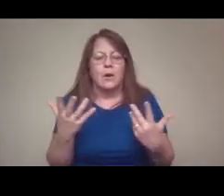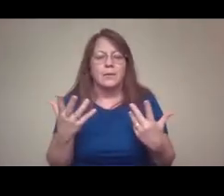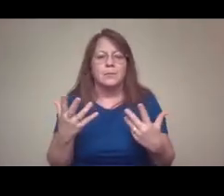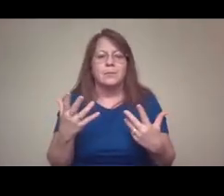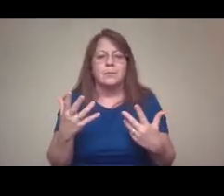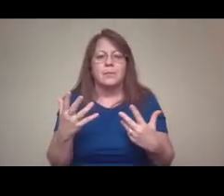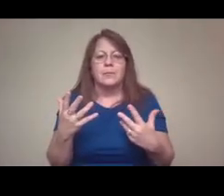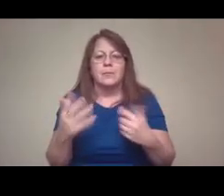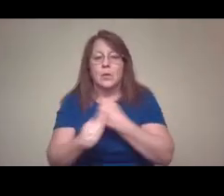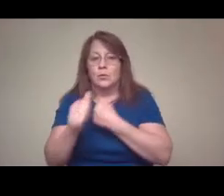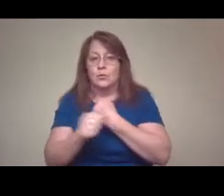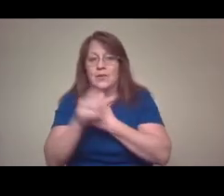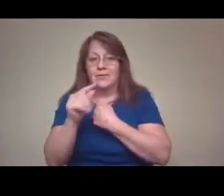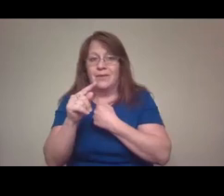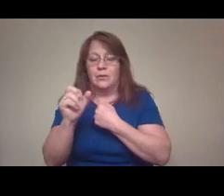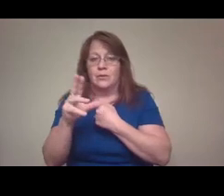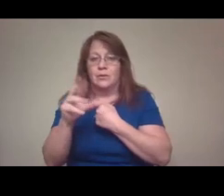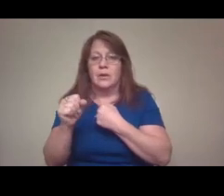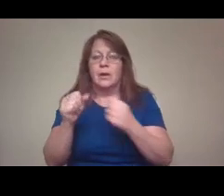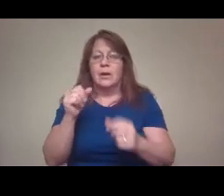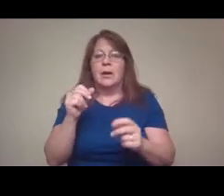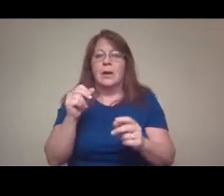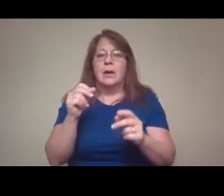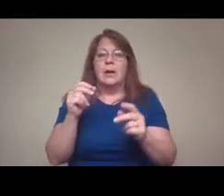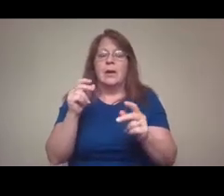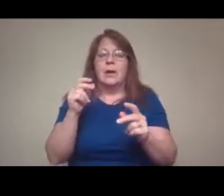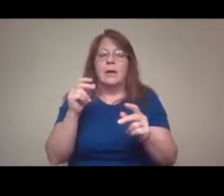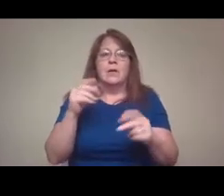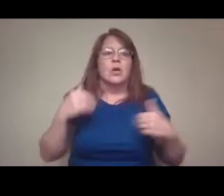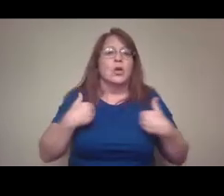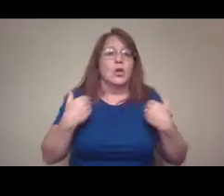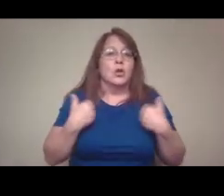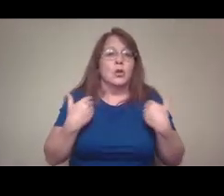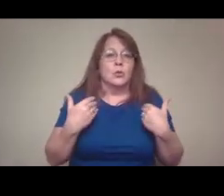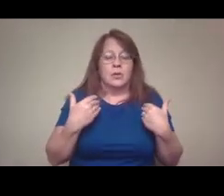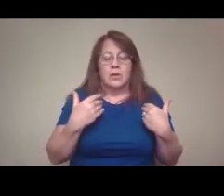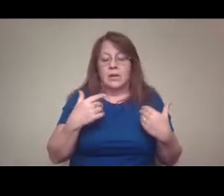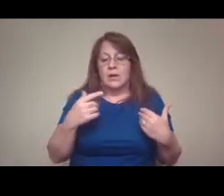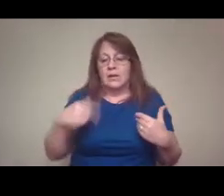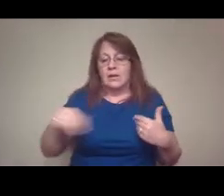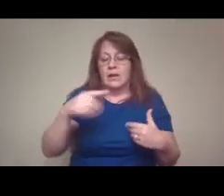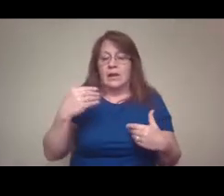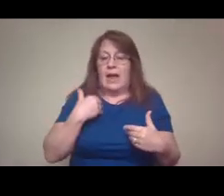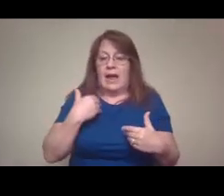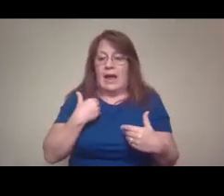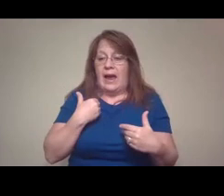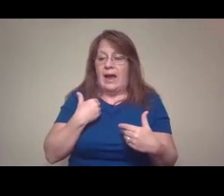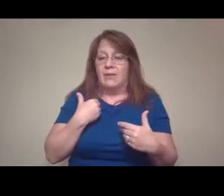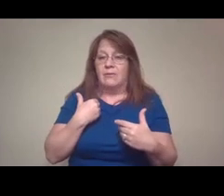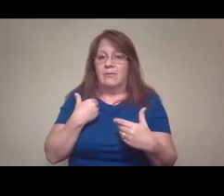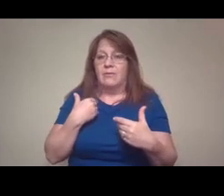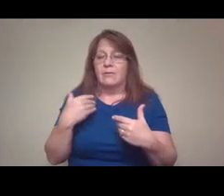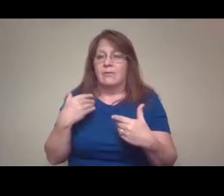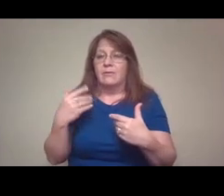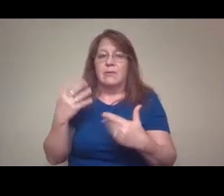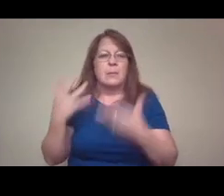the number of youth who have favorable attitudes towards substances, or another way of saying that is the number of youth who